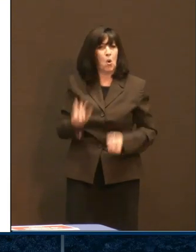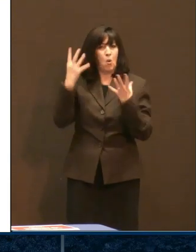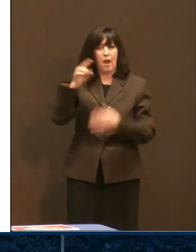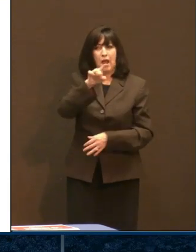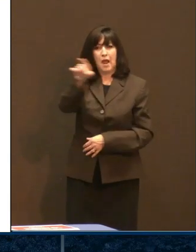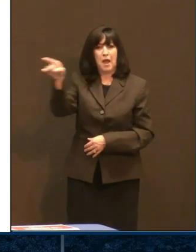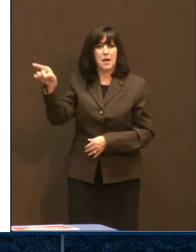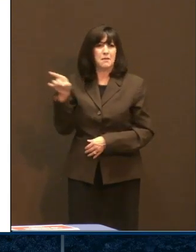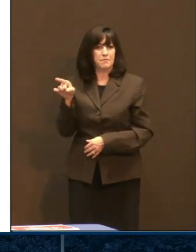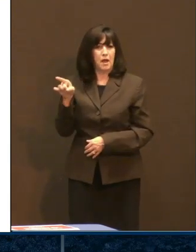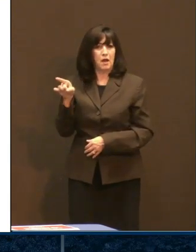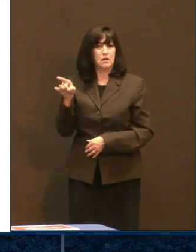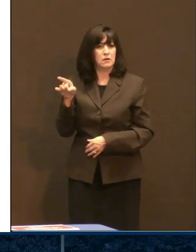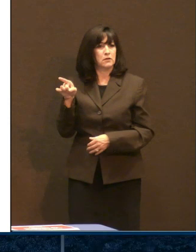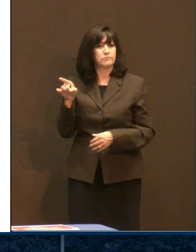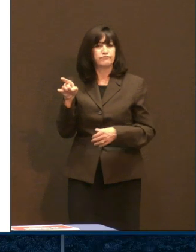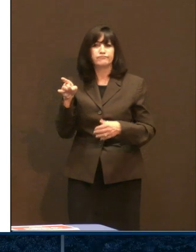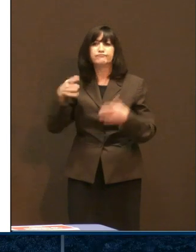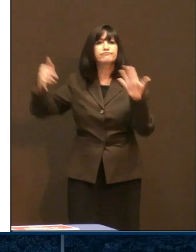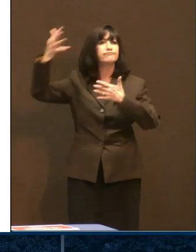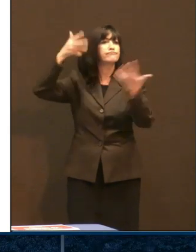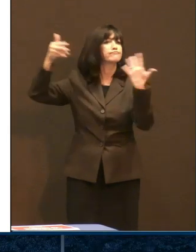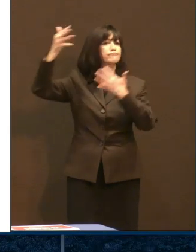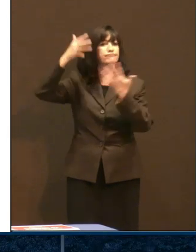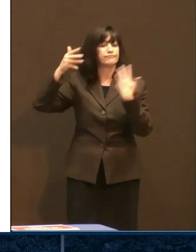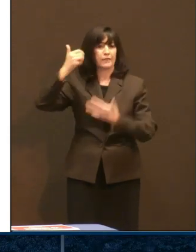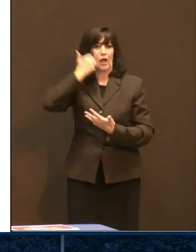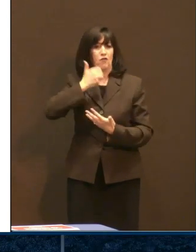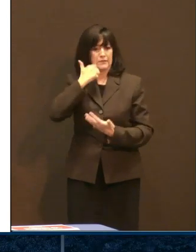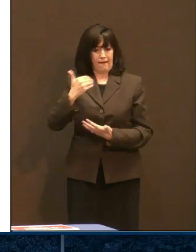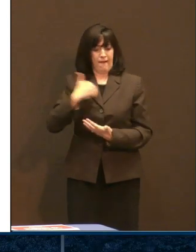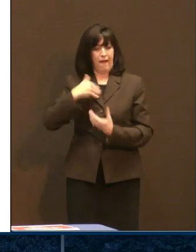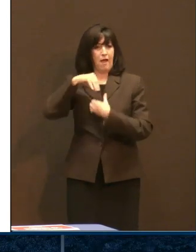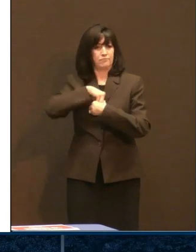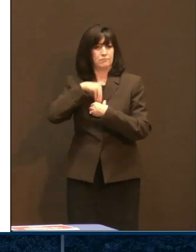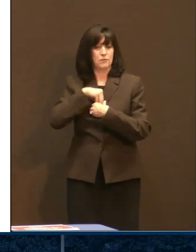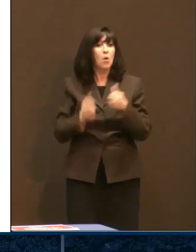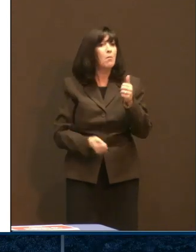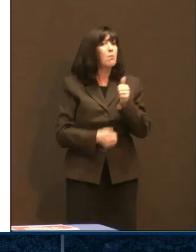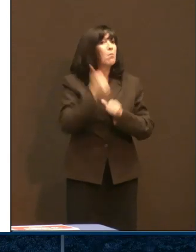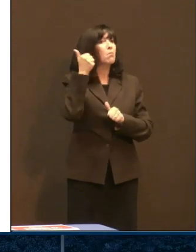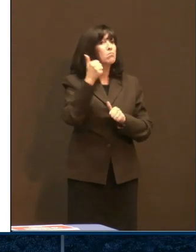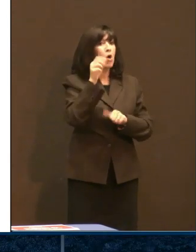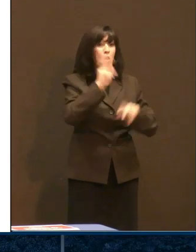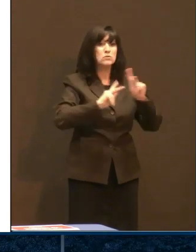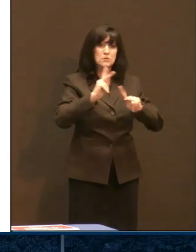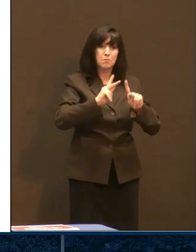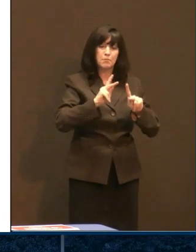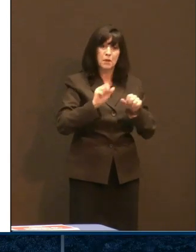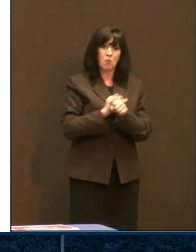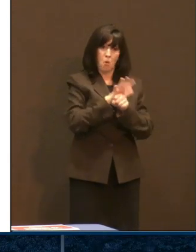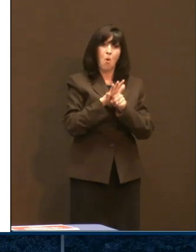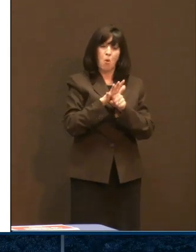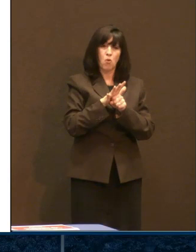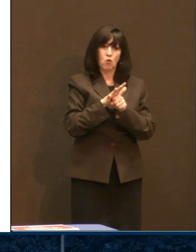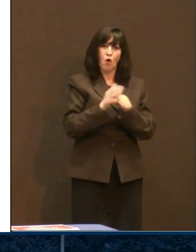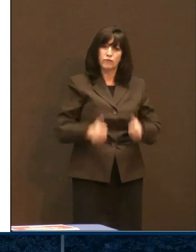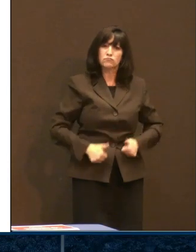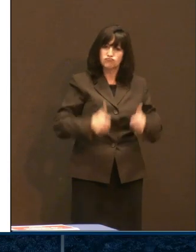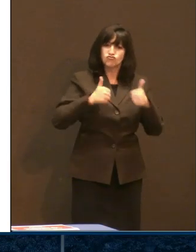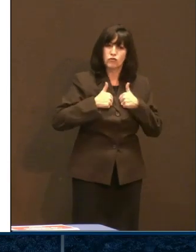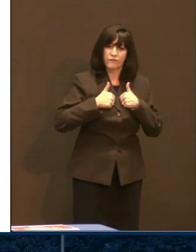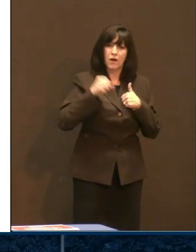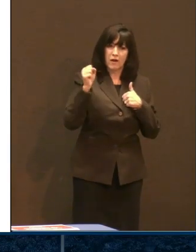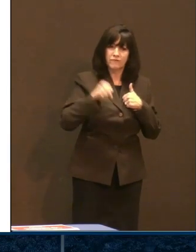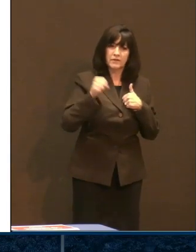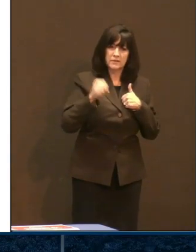get COVID-19 and they survive. I don't know the long-term health effects, and I'm sure they're not great, and